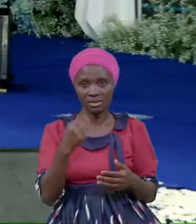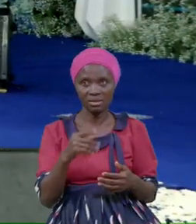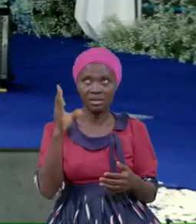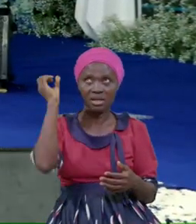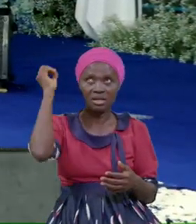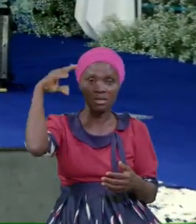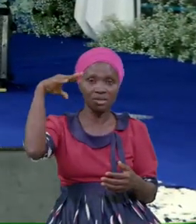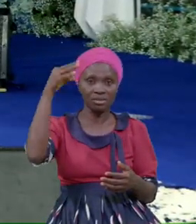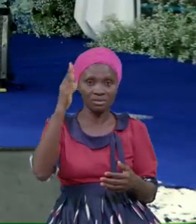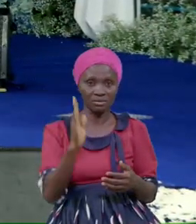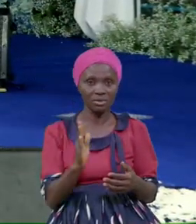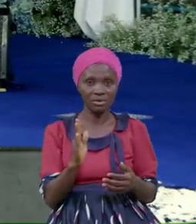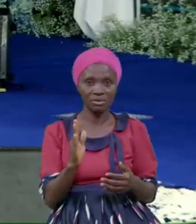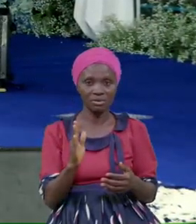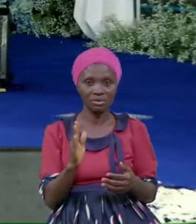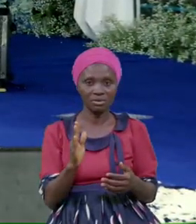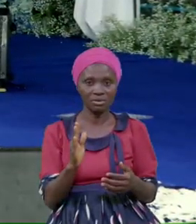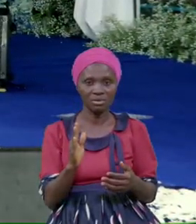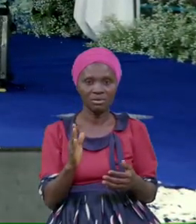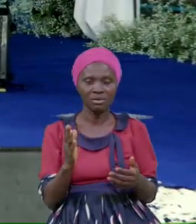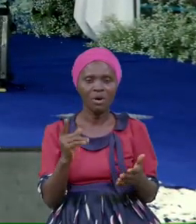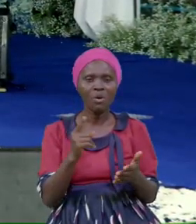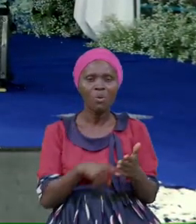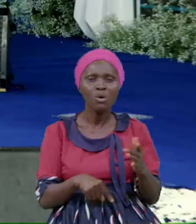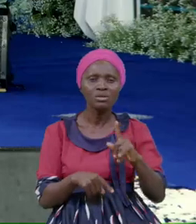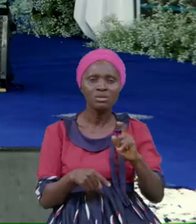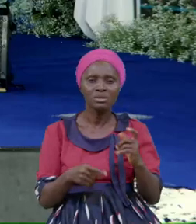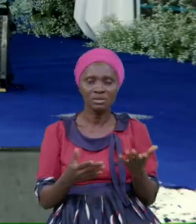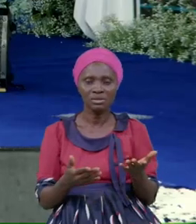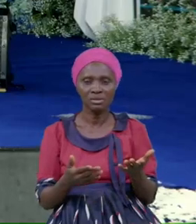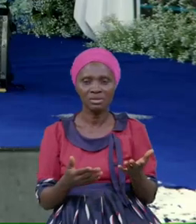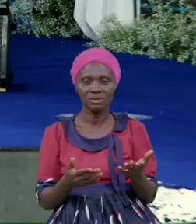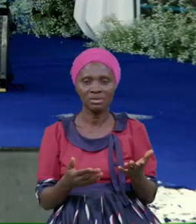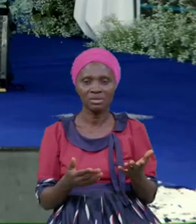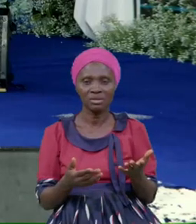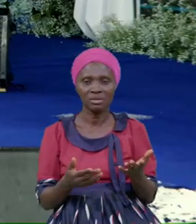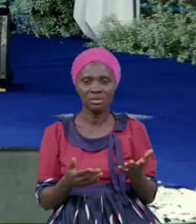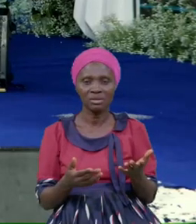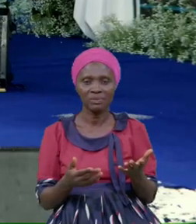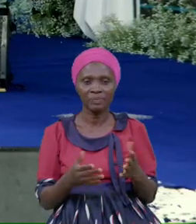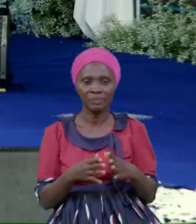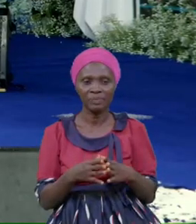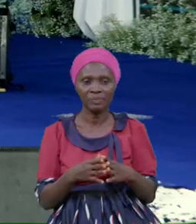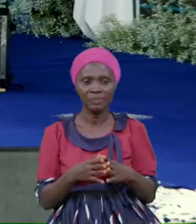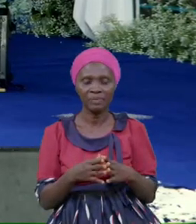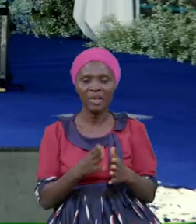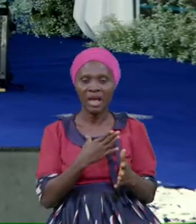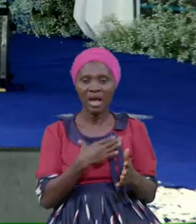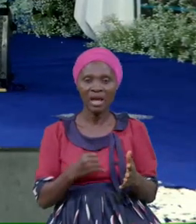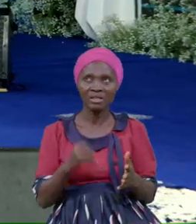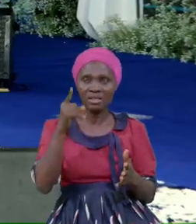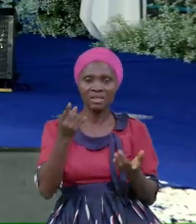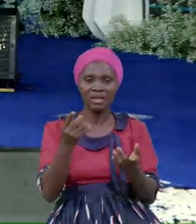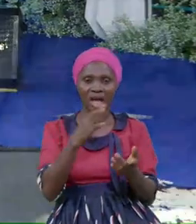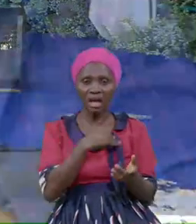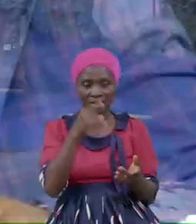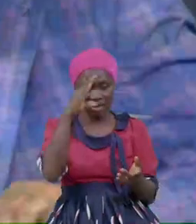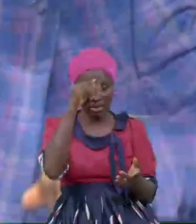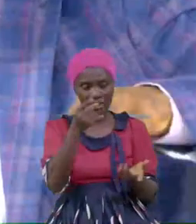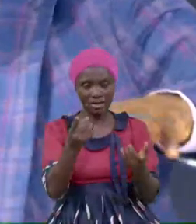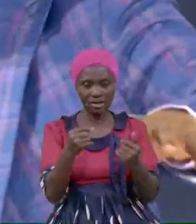What? Barnabas came to Antioch, and he came and he saw the